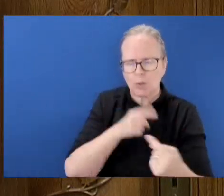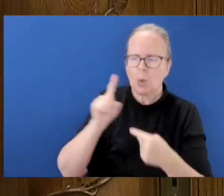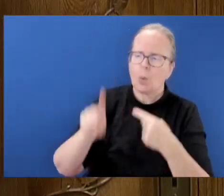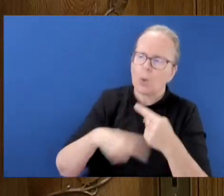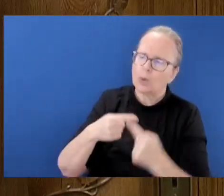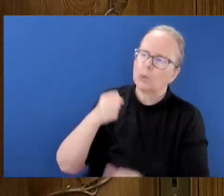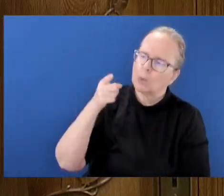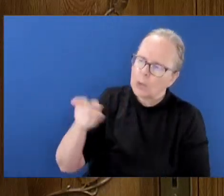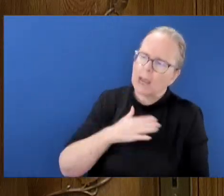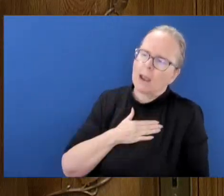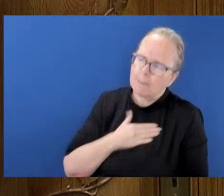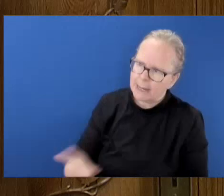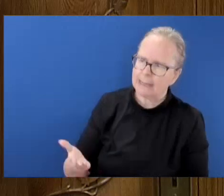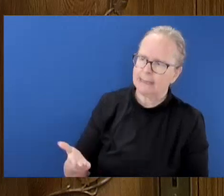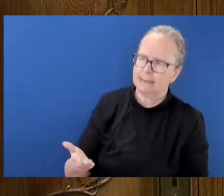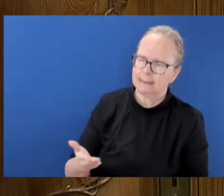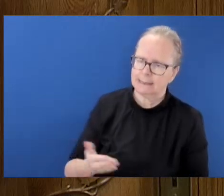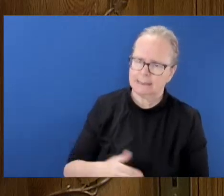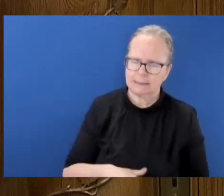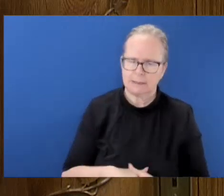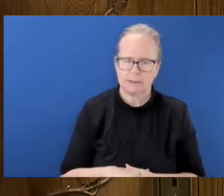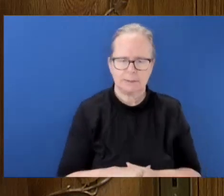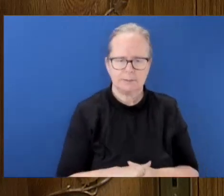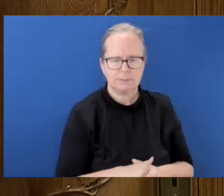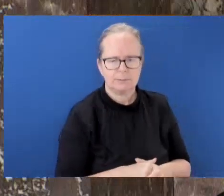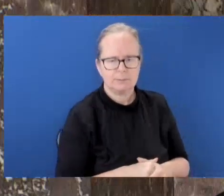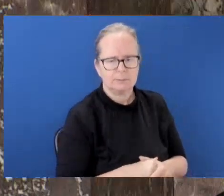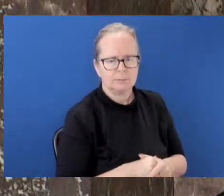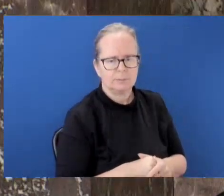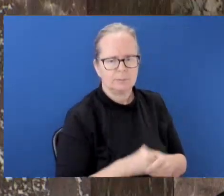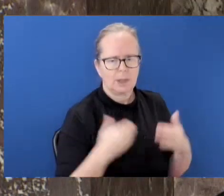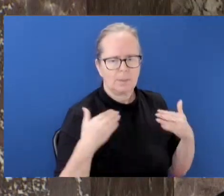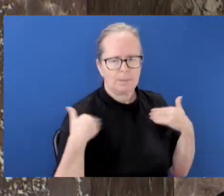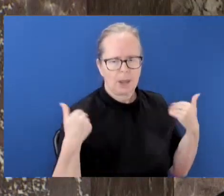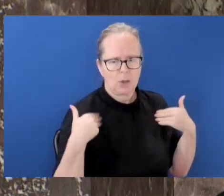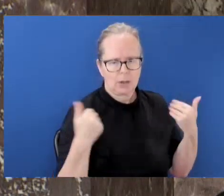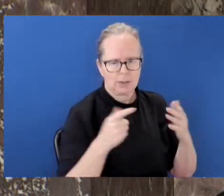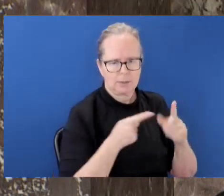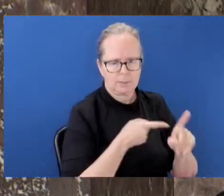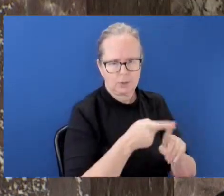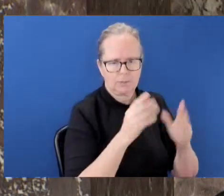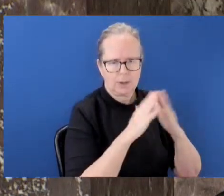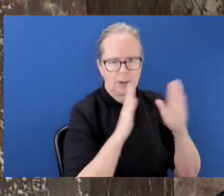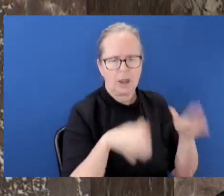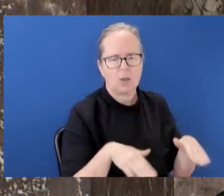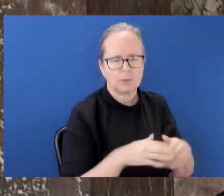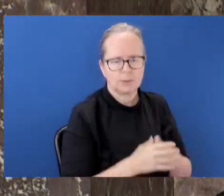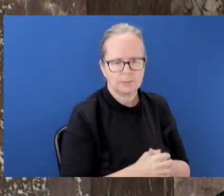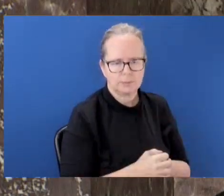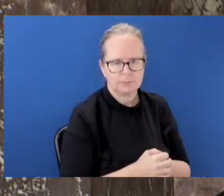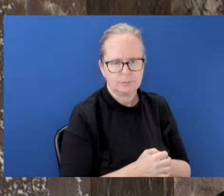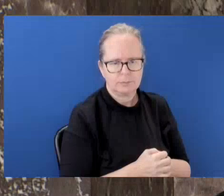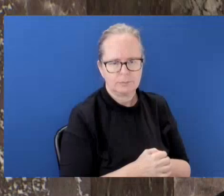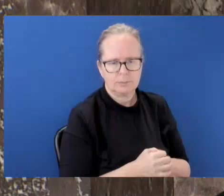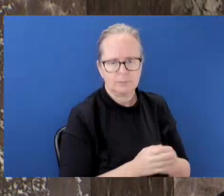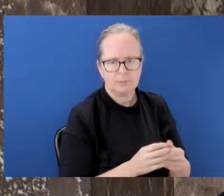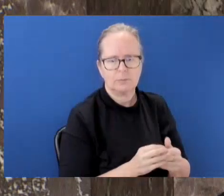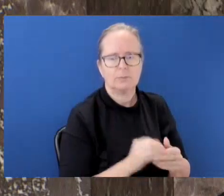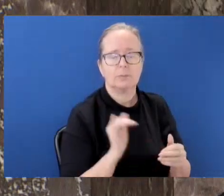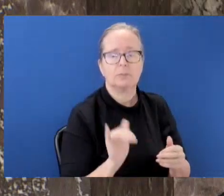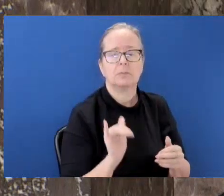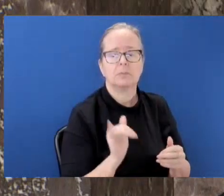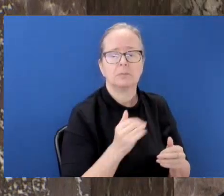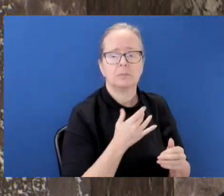facing? Minister of Housing. Thank you so much, Honourable Speaker. And it is ironic that the member refers to Tom Davidoff in